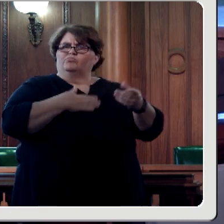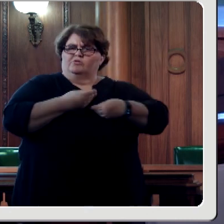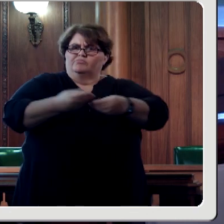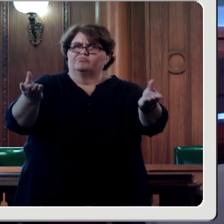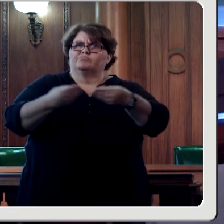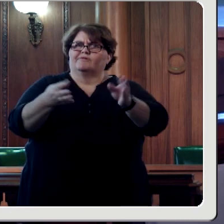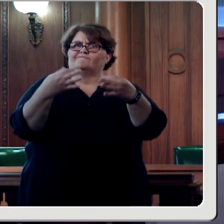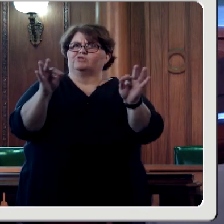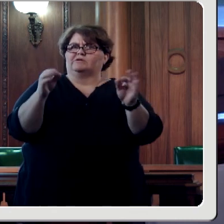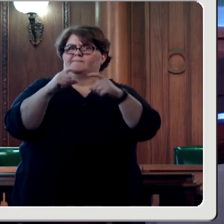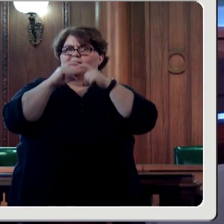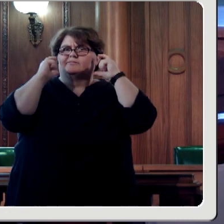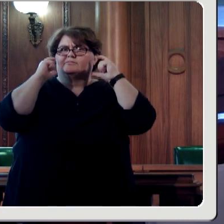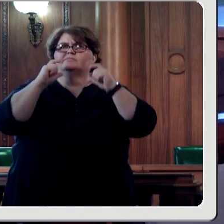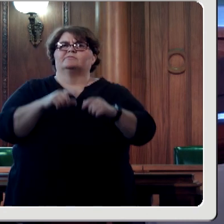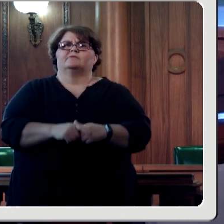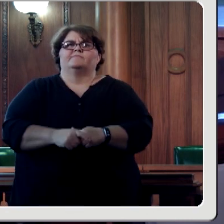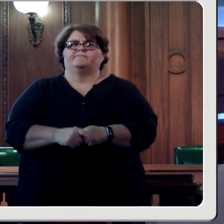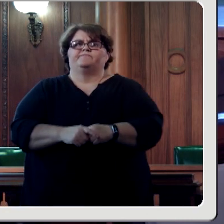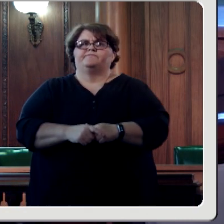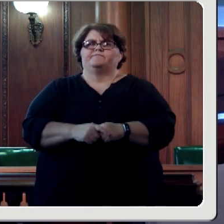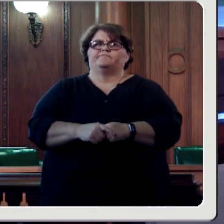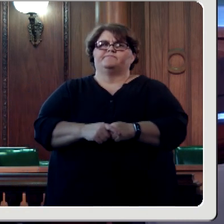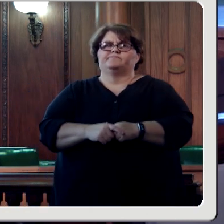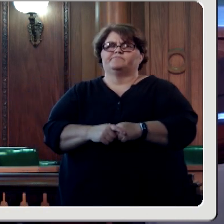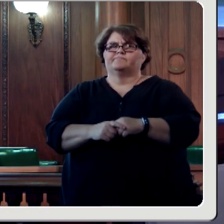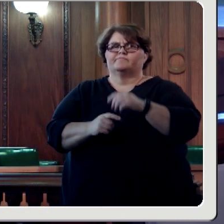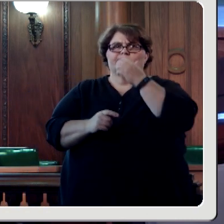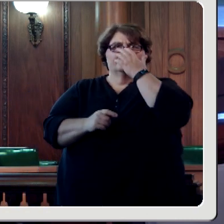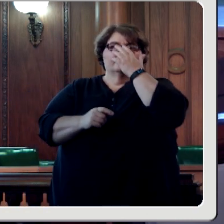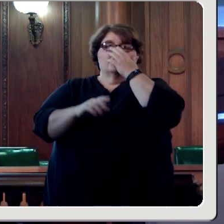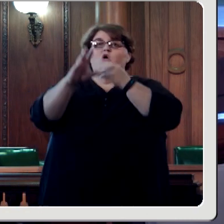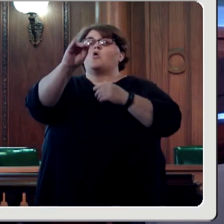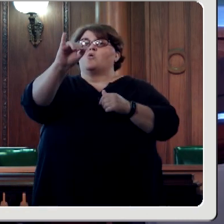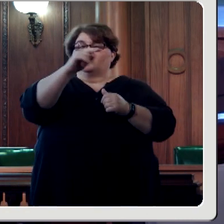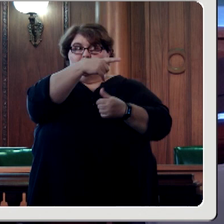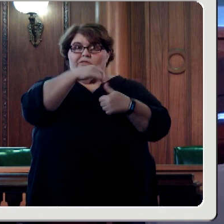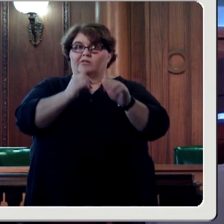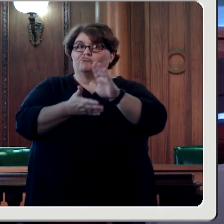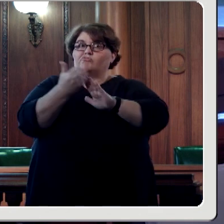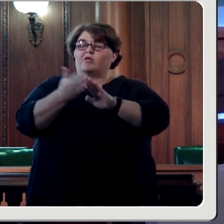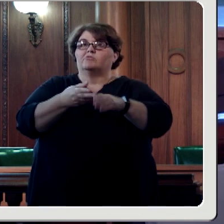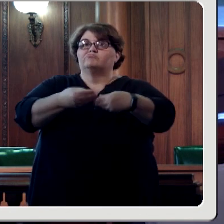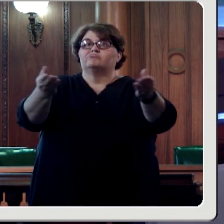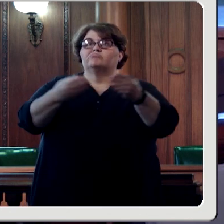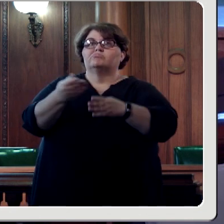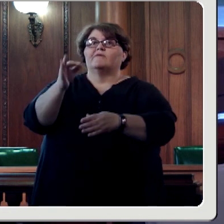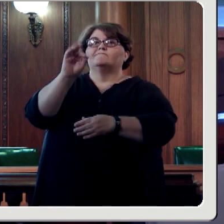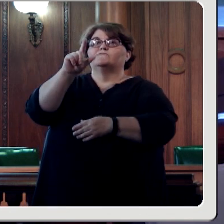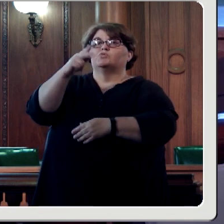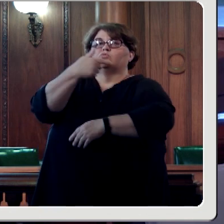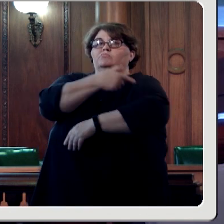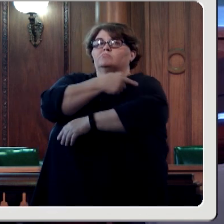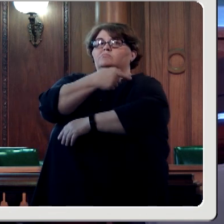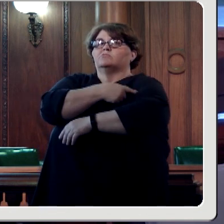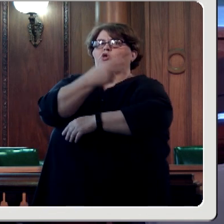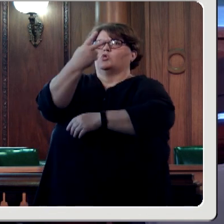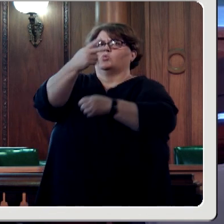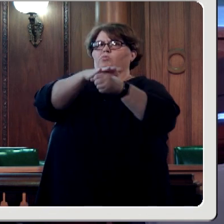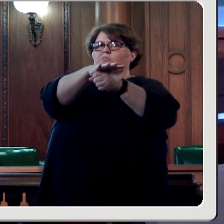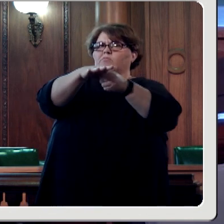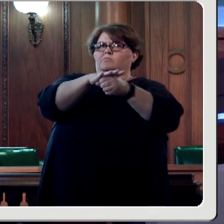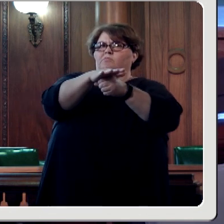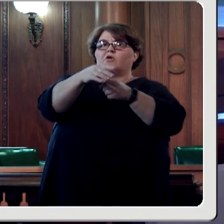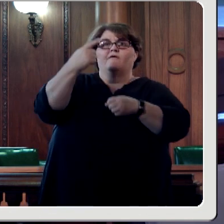that. Flu shots are city. We're doing our flu shot clinic. I got my flu shot last week, and it was